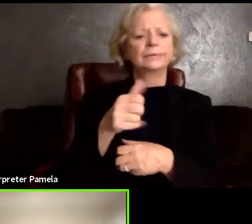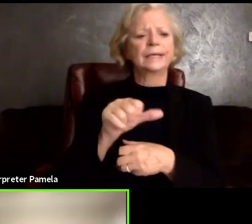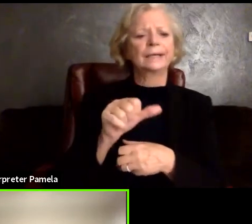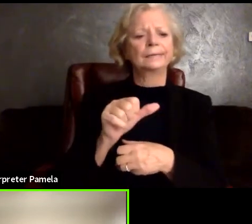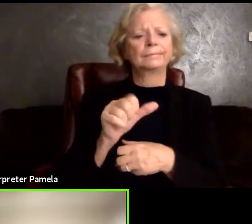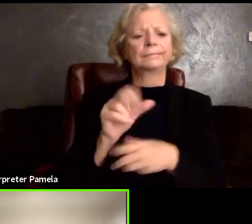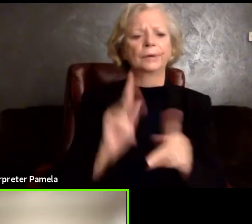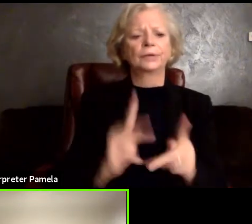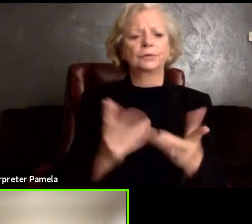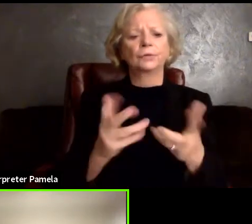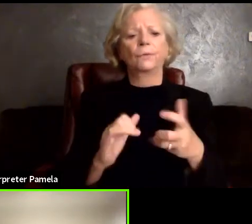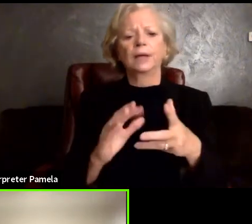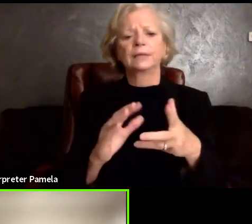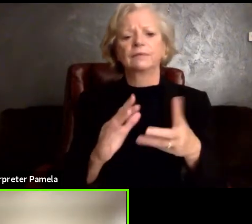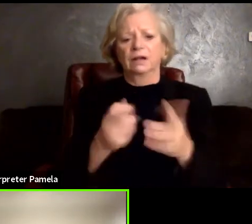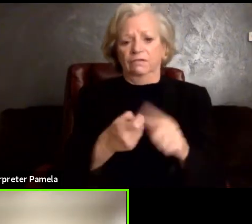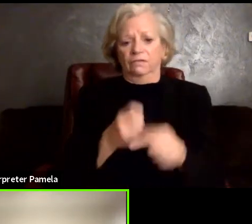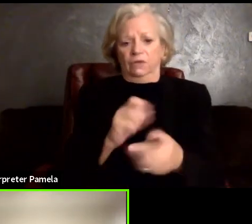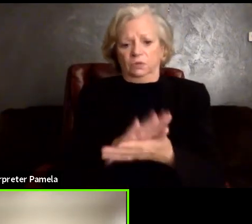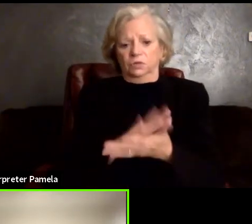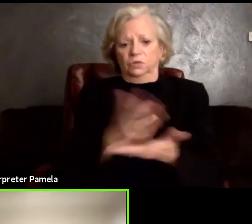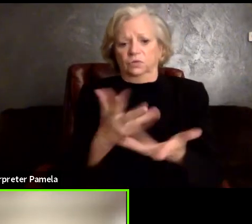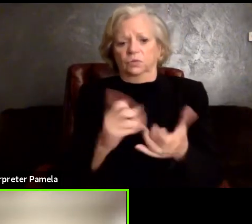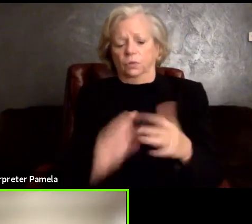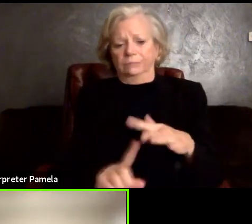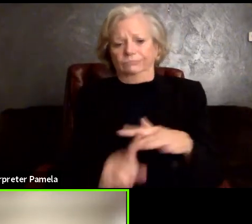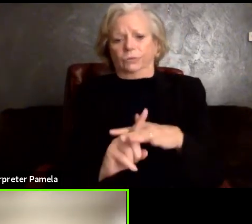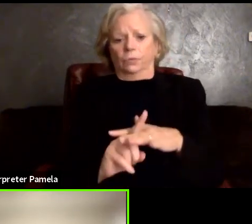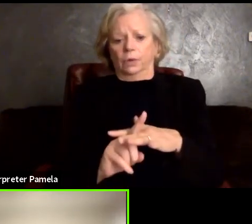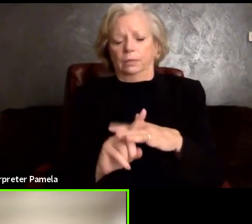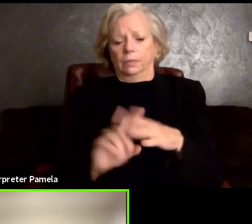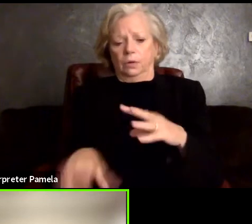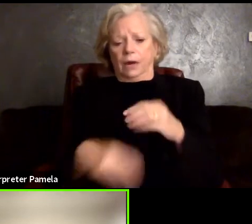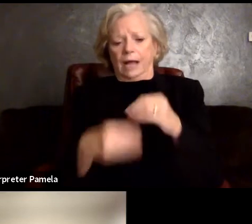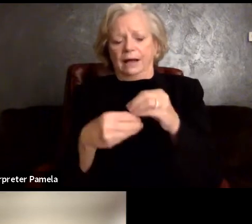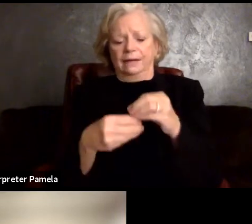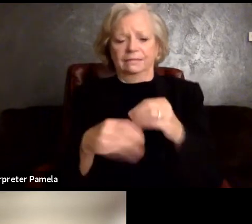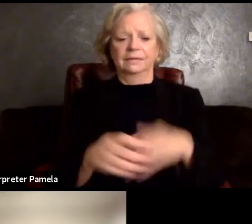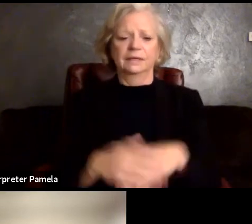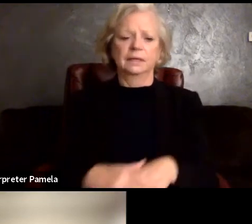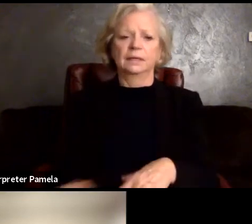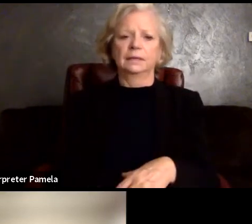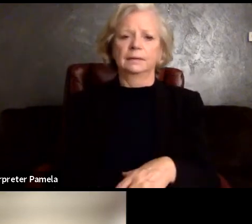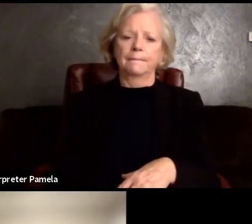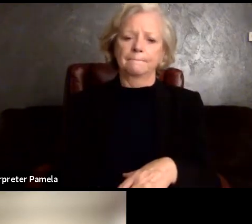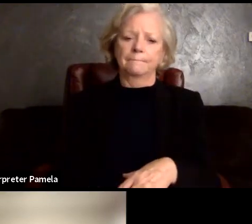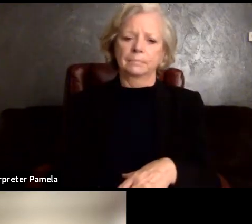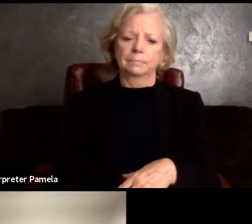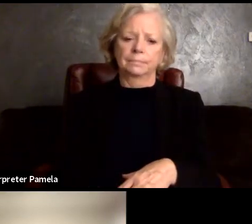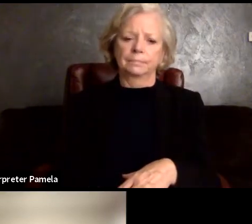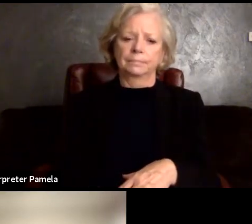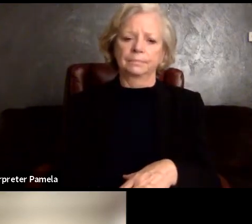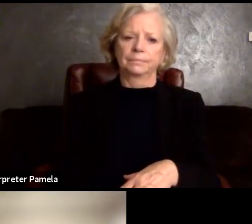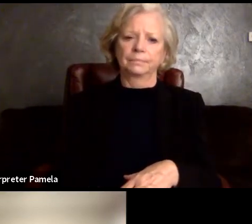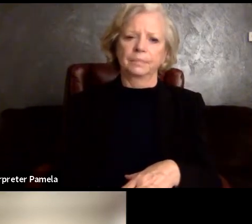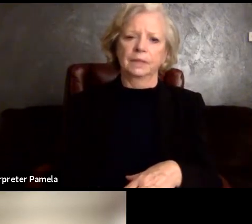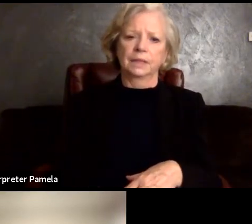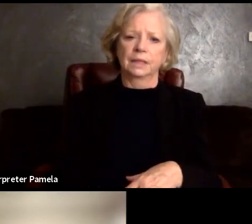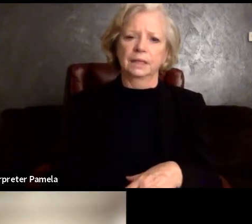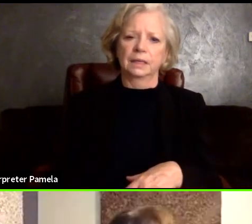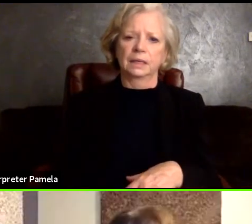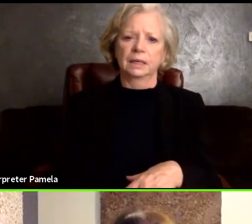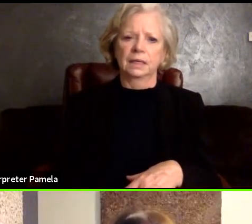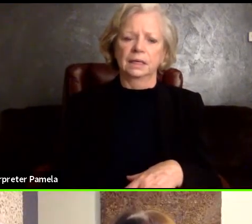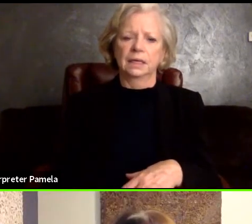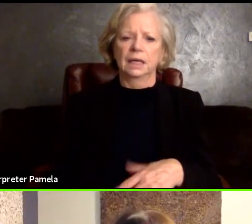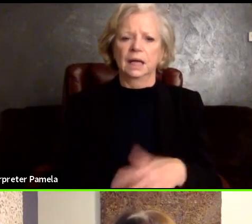anything else, or if there's anything else to add on that part. The only thing I would add is I think that Lisa, as she put